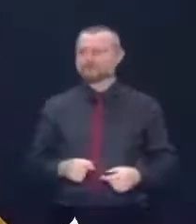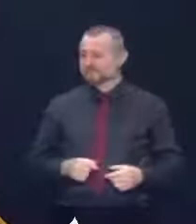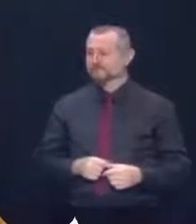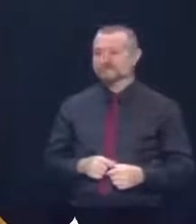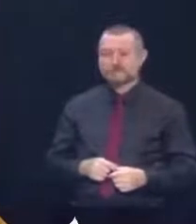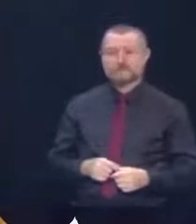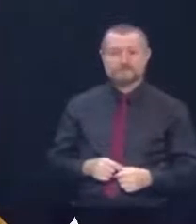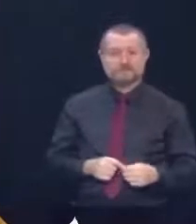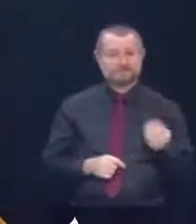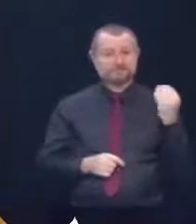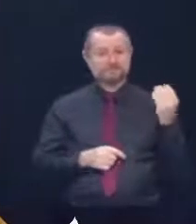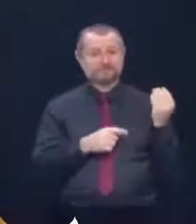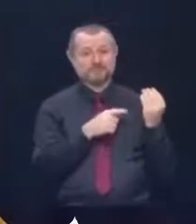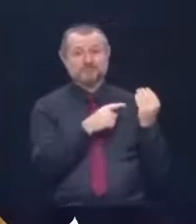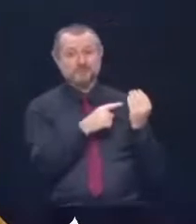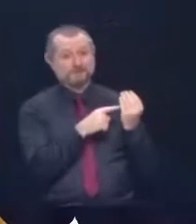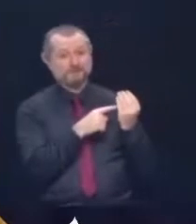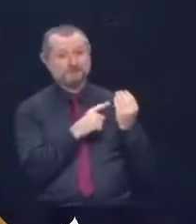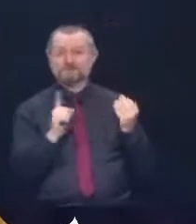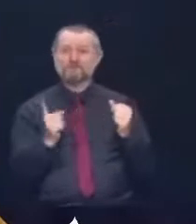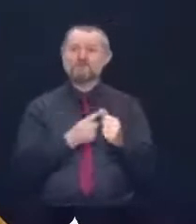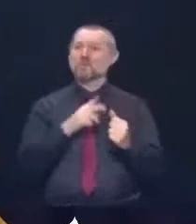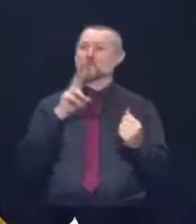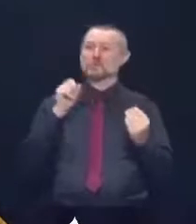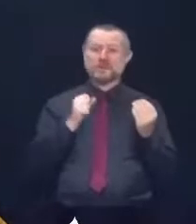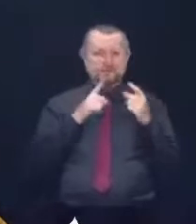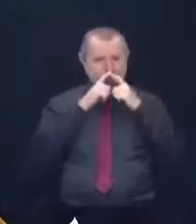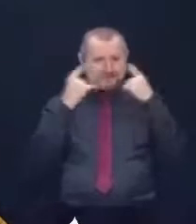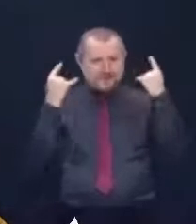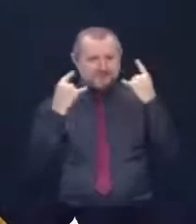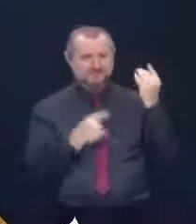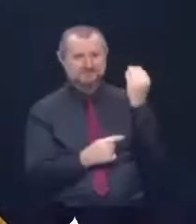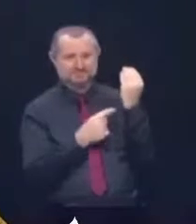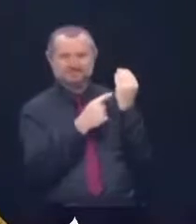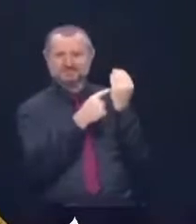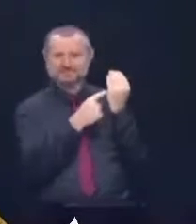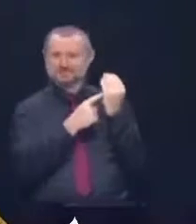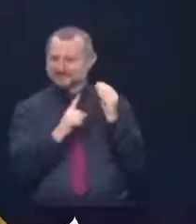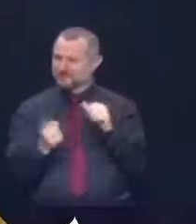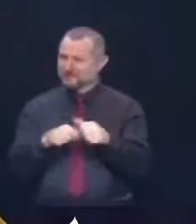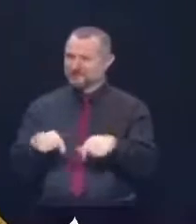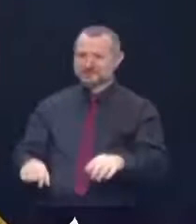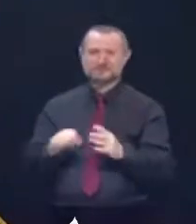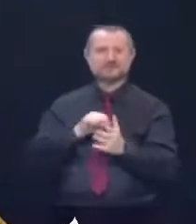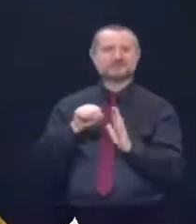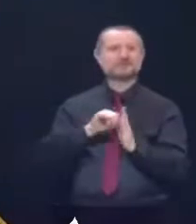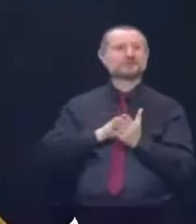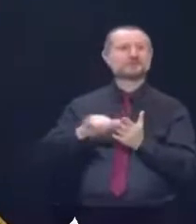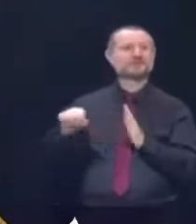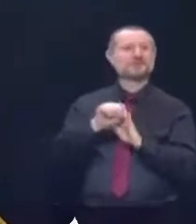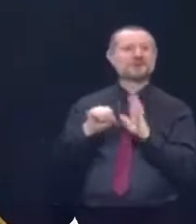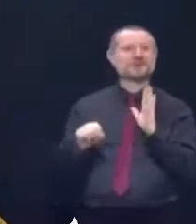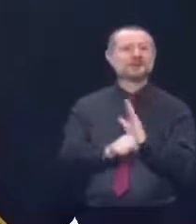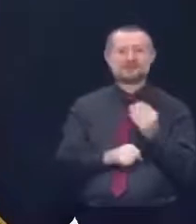We did this first in the nation, first state in the nation to have a mask mandate.